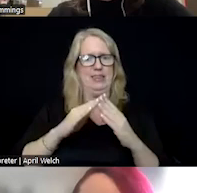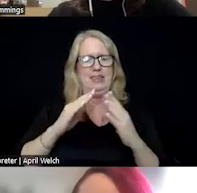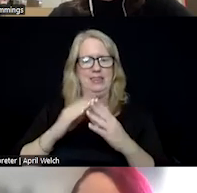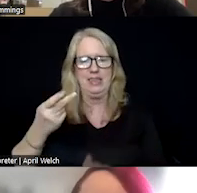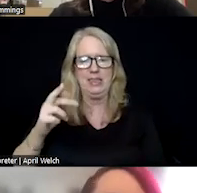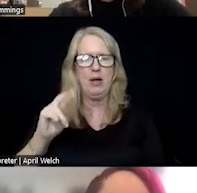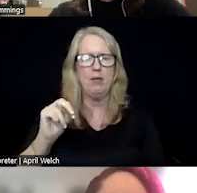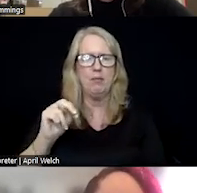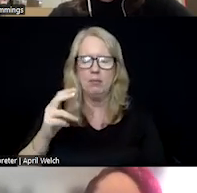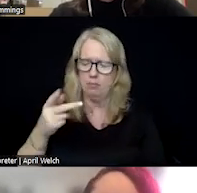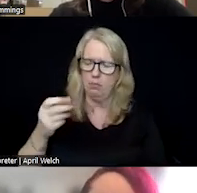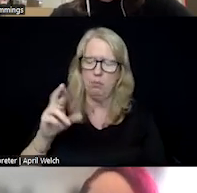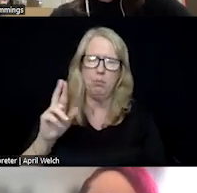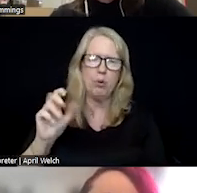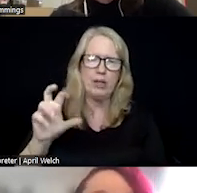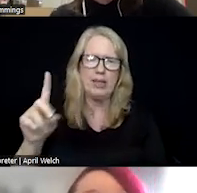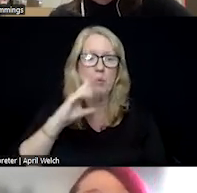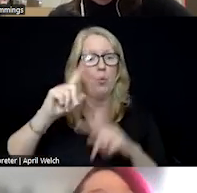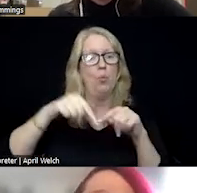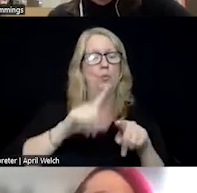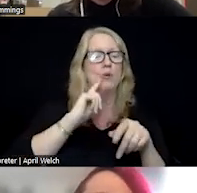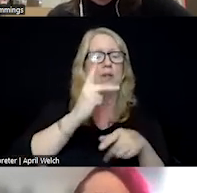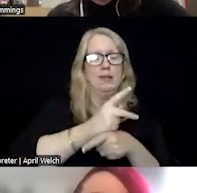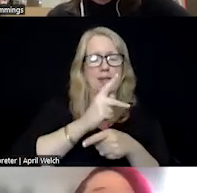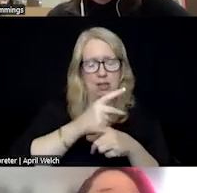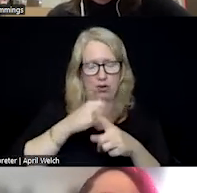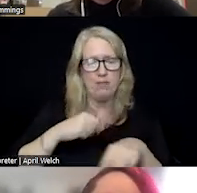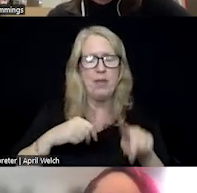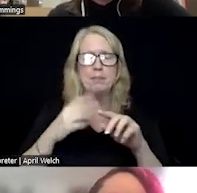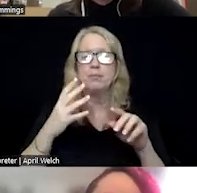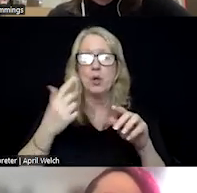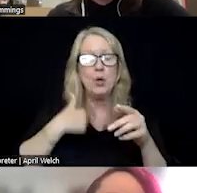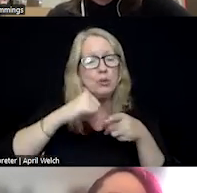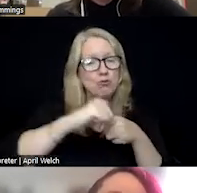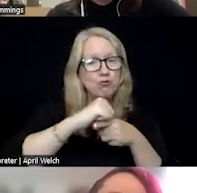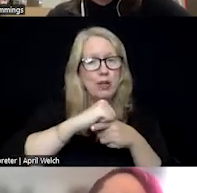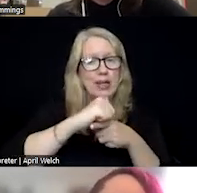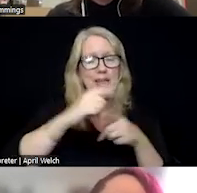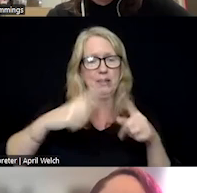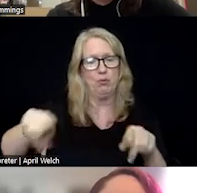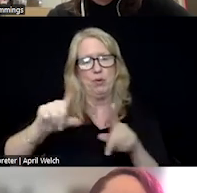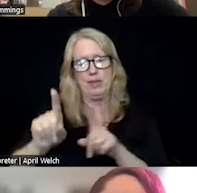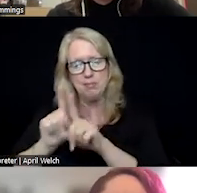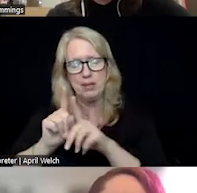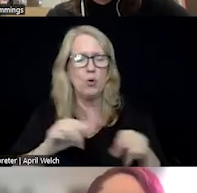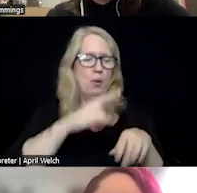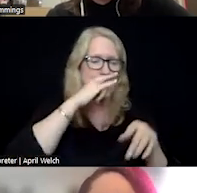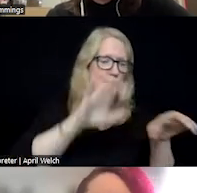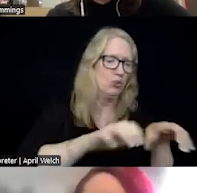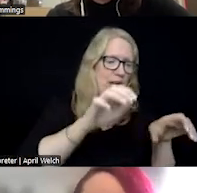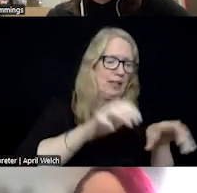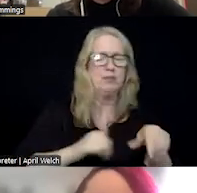not there taking care of them. And we do trainings for these mentors while the kids are in their